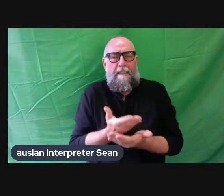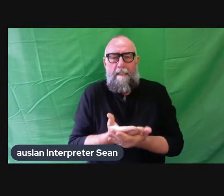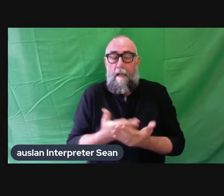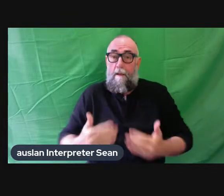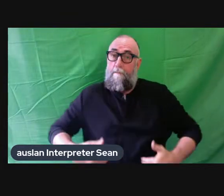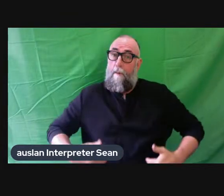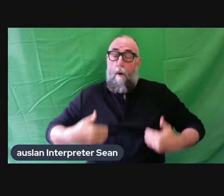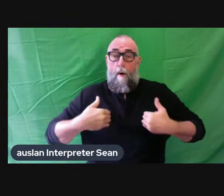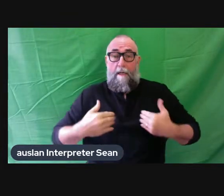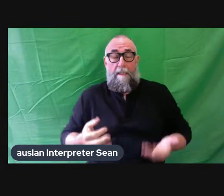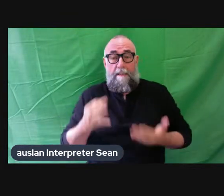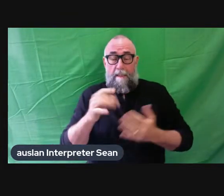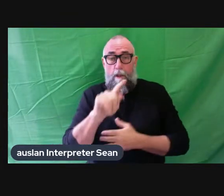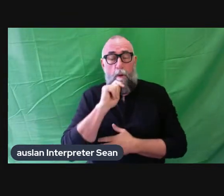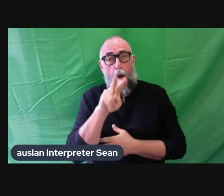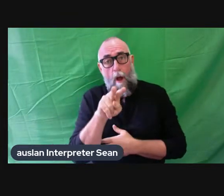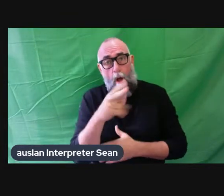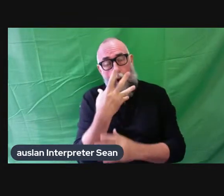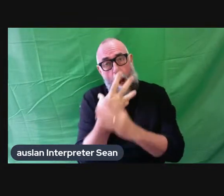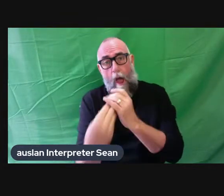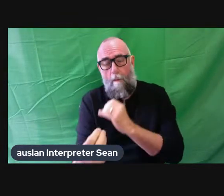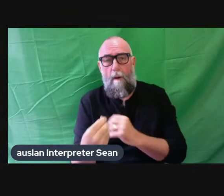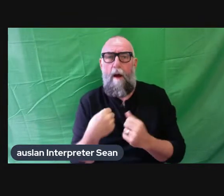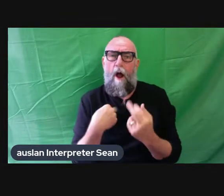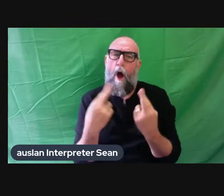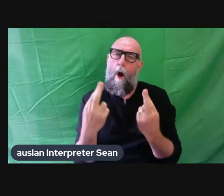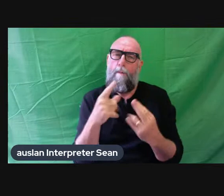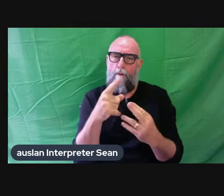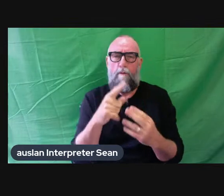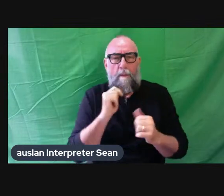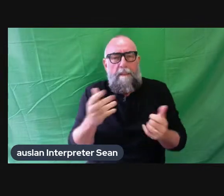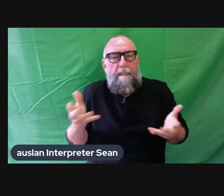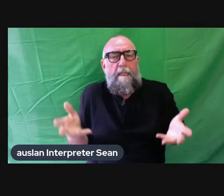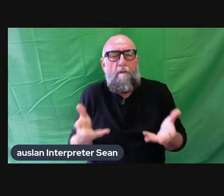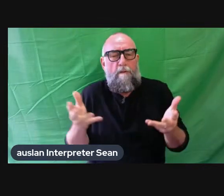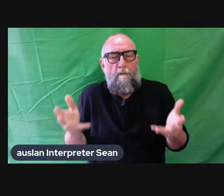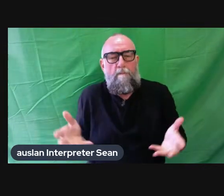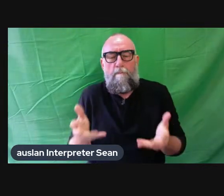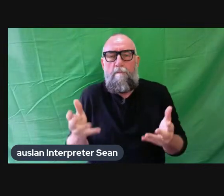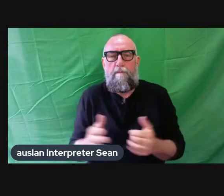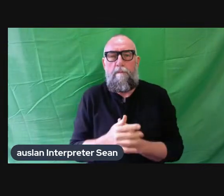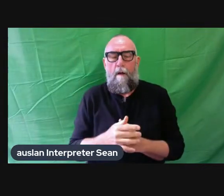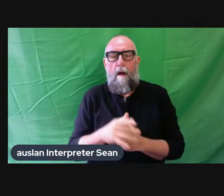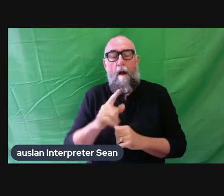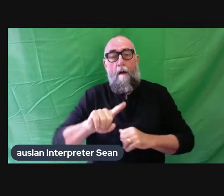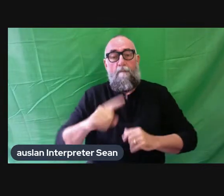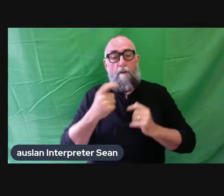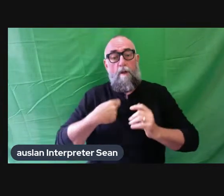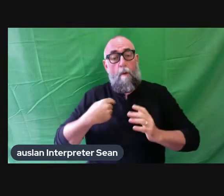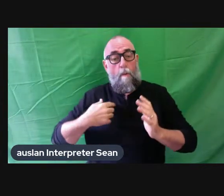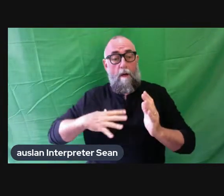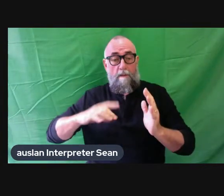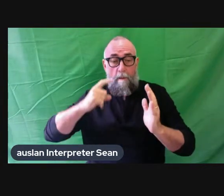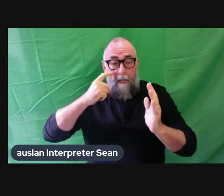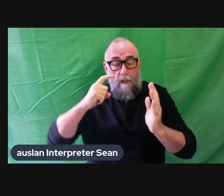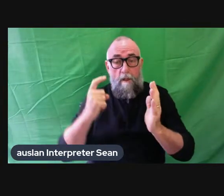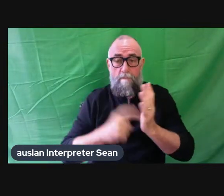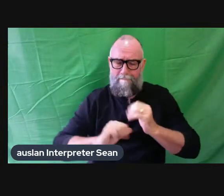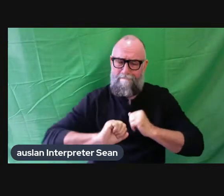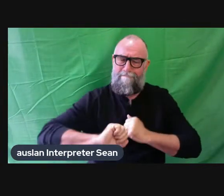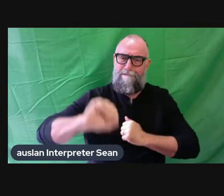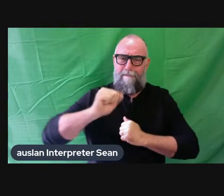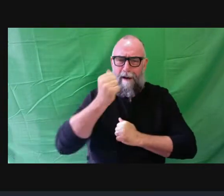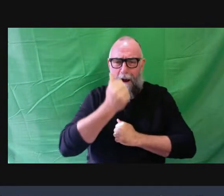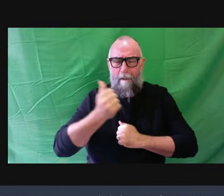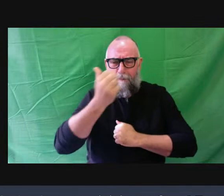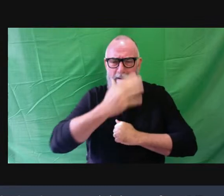really interesting and hopefully really encouraging. I do firstly want to acknowledge the traditional custodians of the land on which